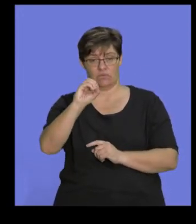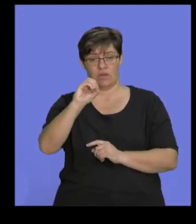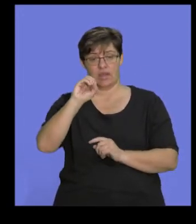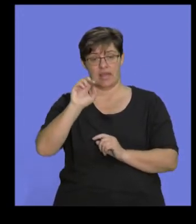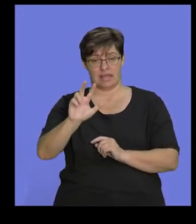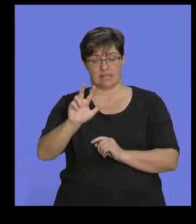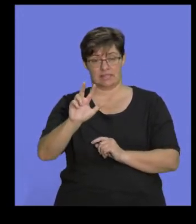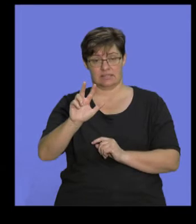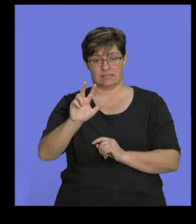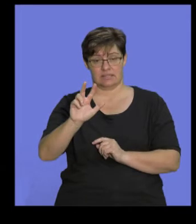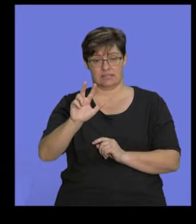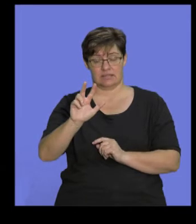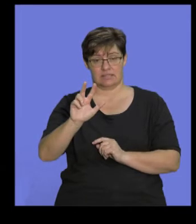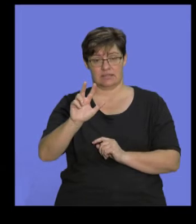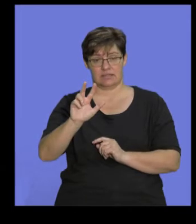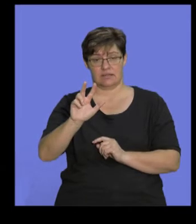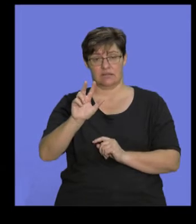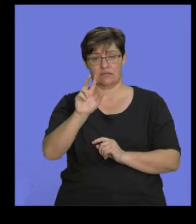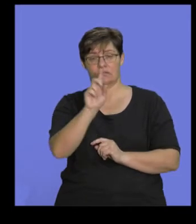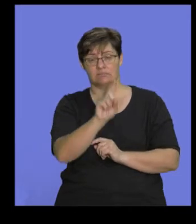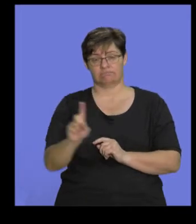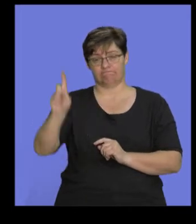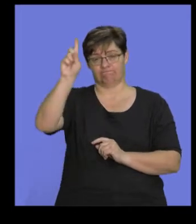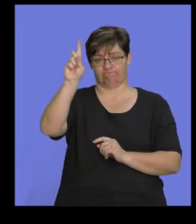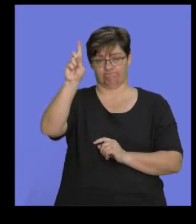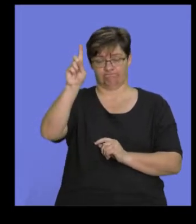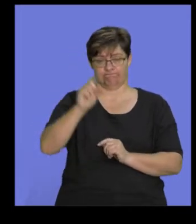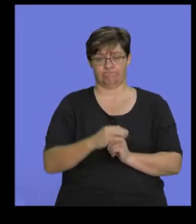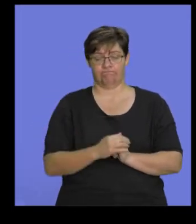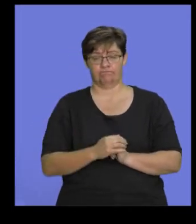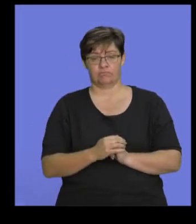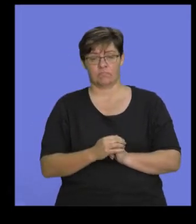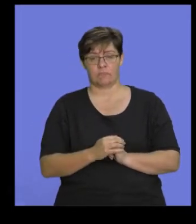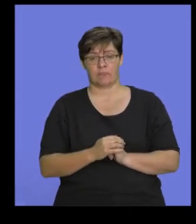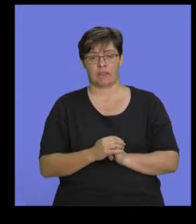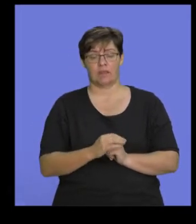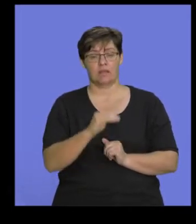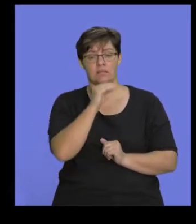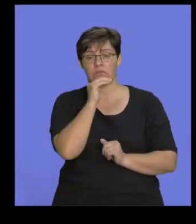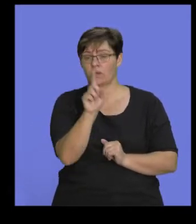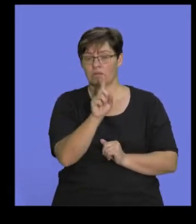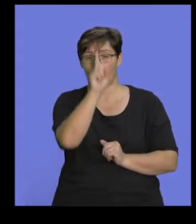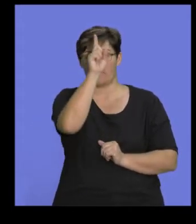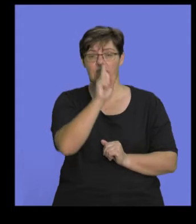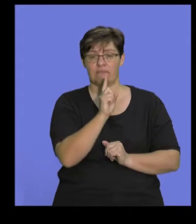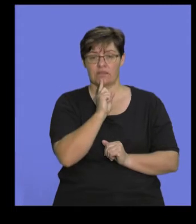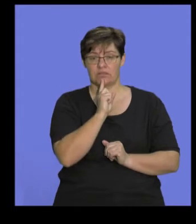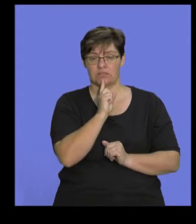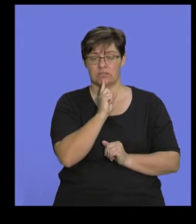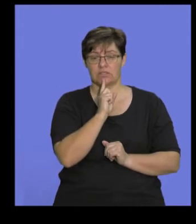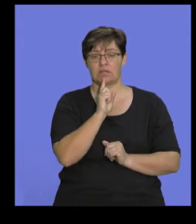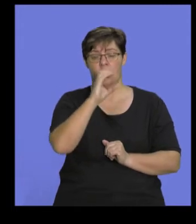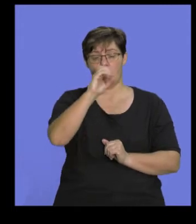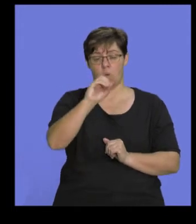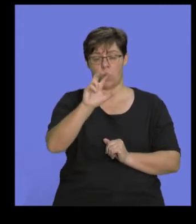0.08 to the exponent of 1, right? And that means it's 1,080